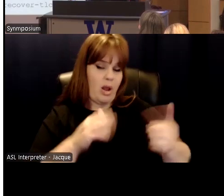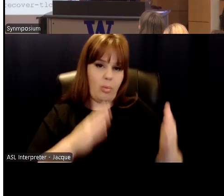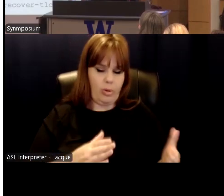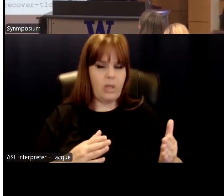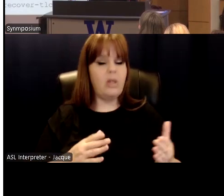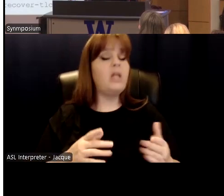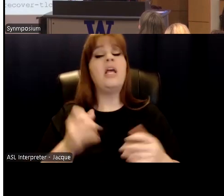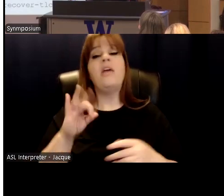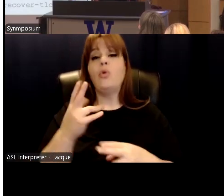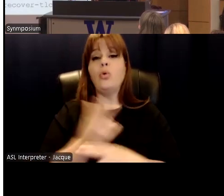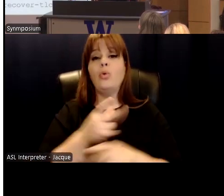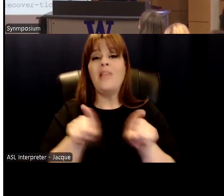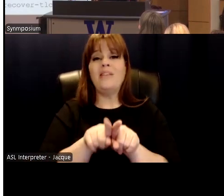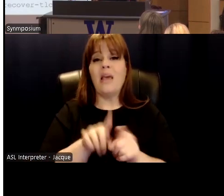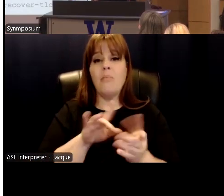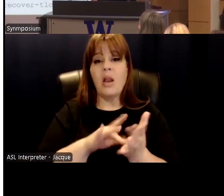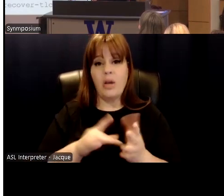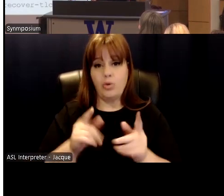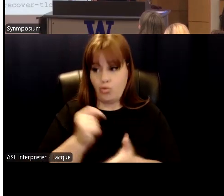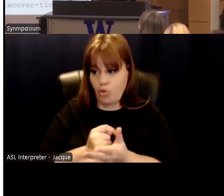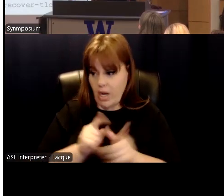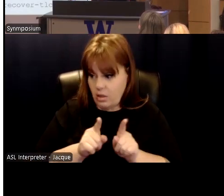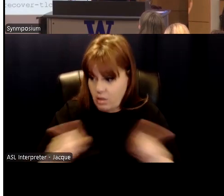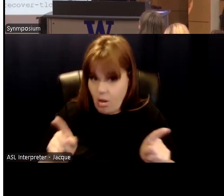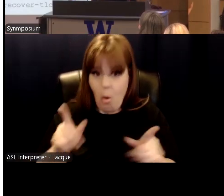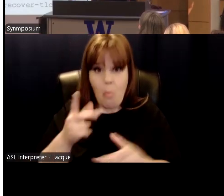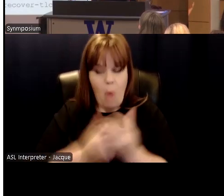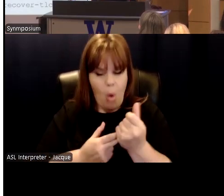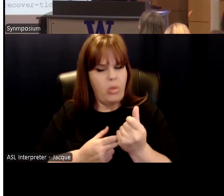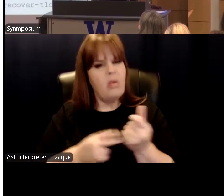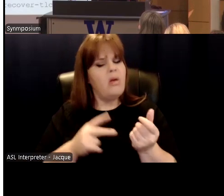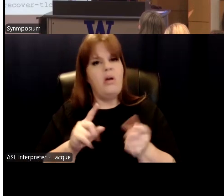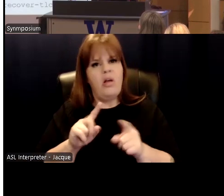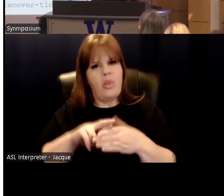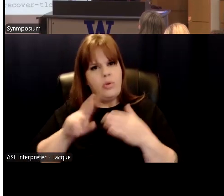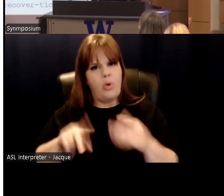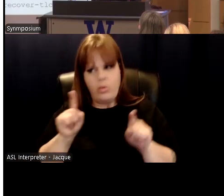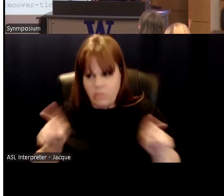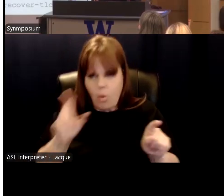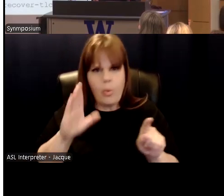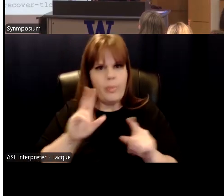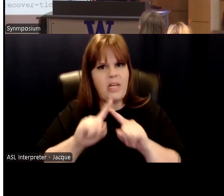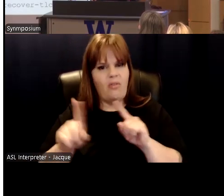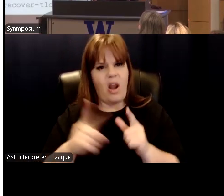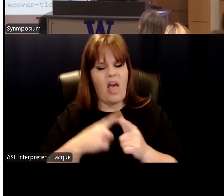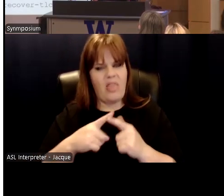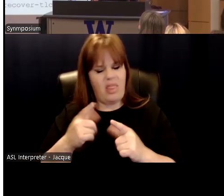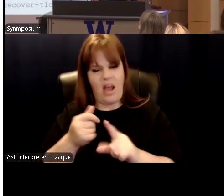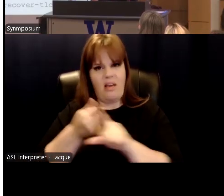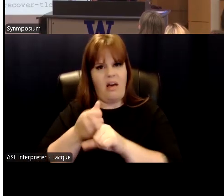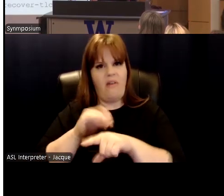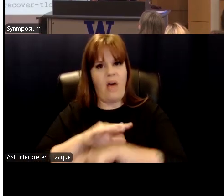up with different results, and this will impact the results of the study. So that leads us to the need to identify and